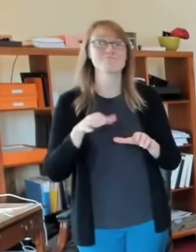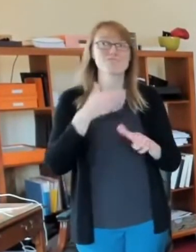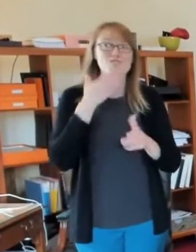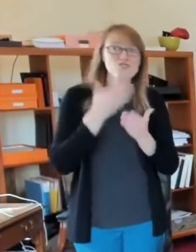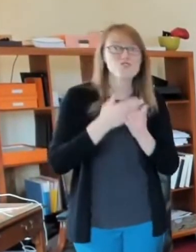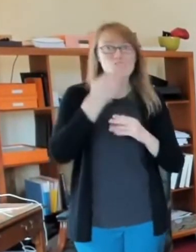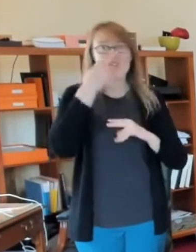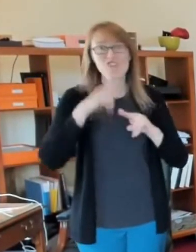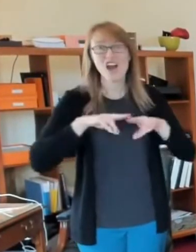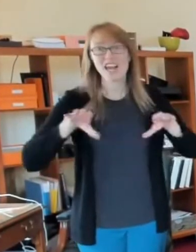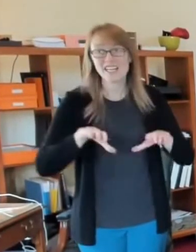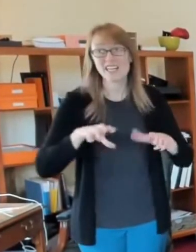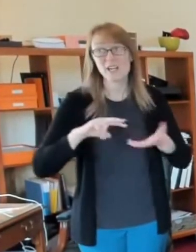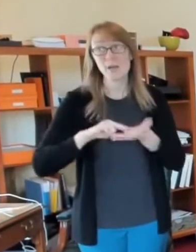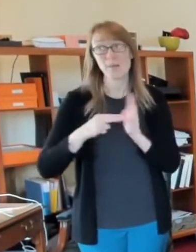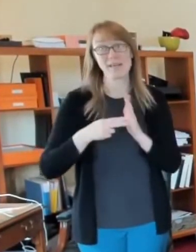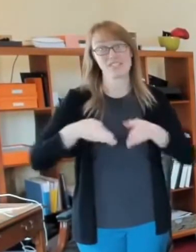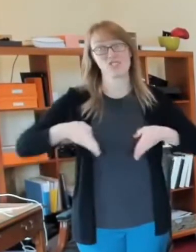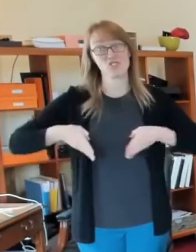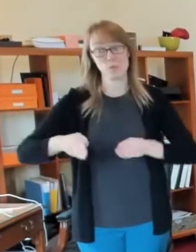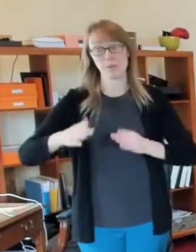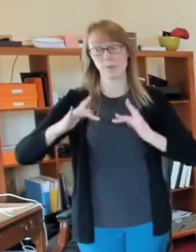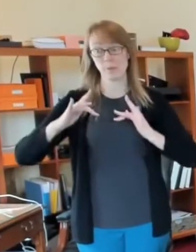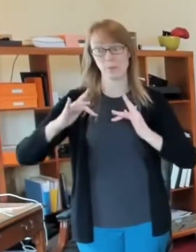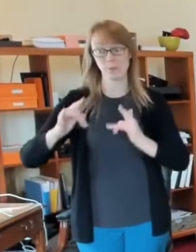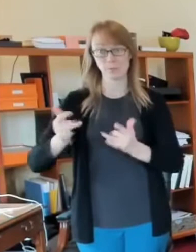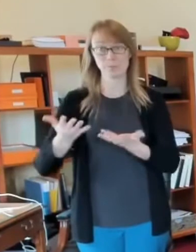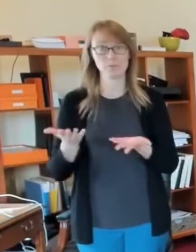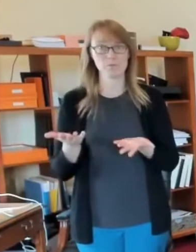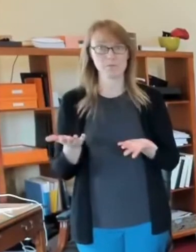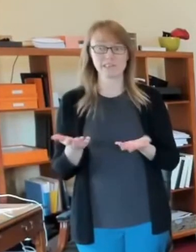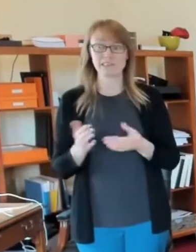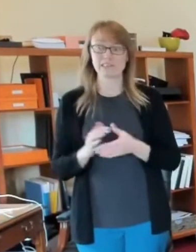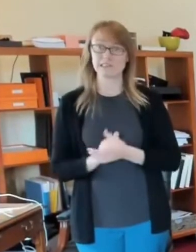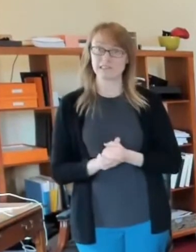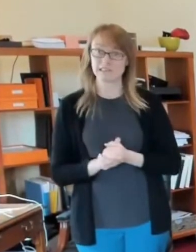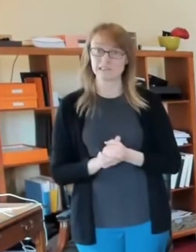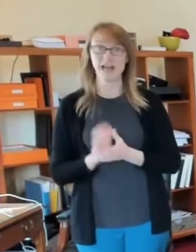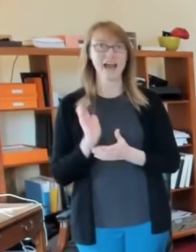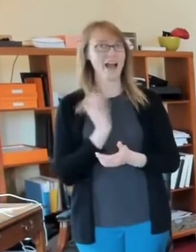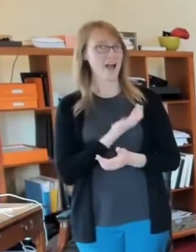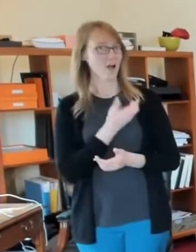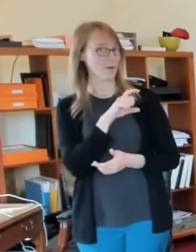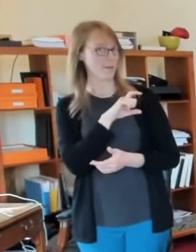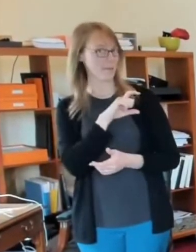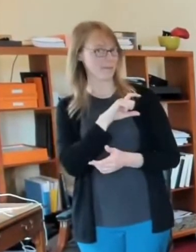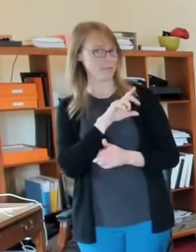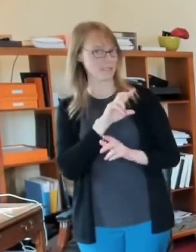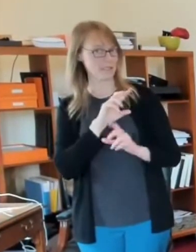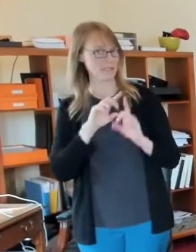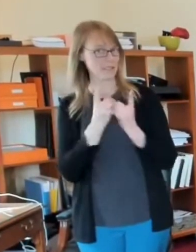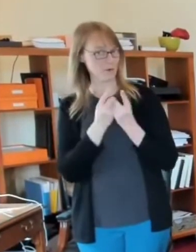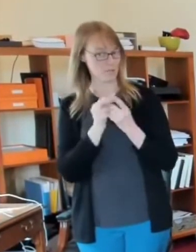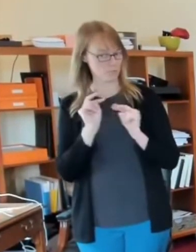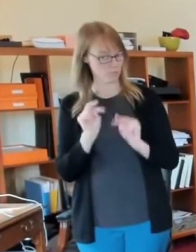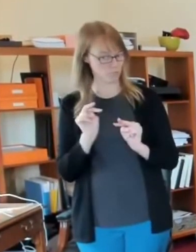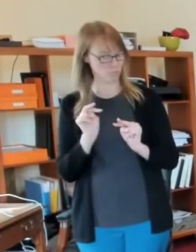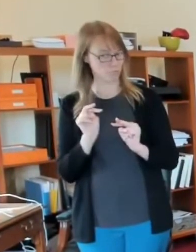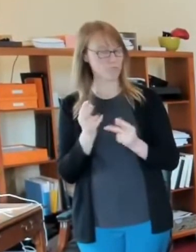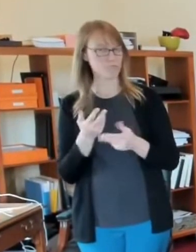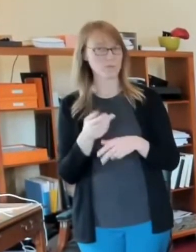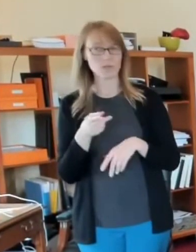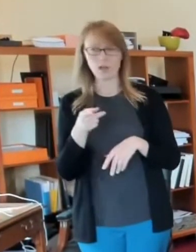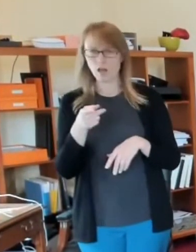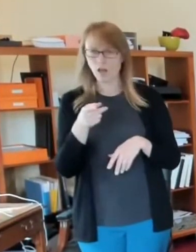wide. And so we're continually working on that. Our police department is on it all the time. I don't know if you've been on some of the